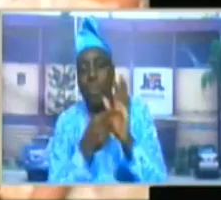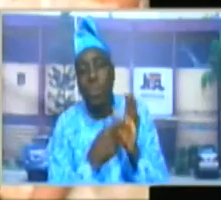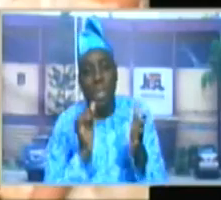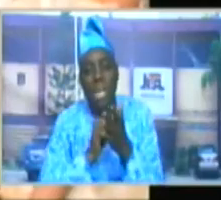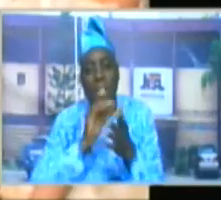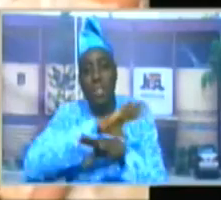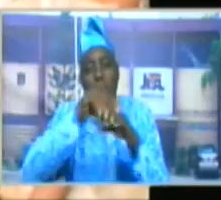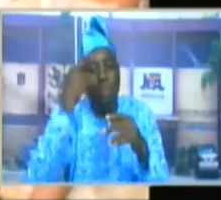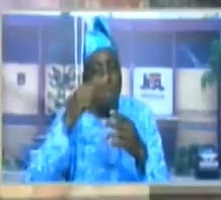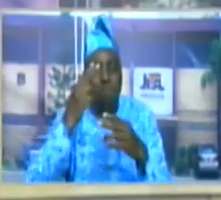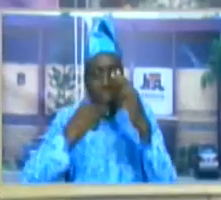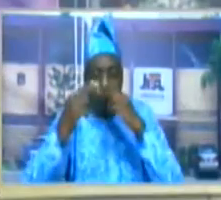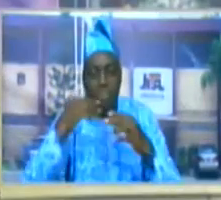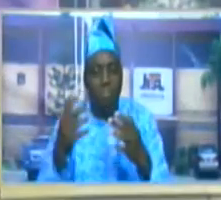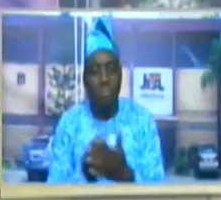News. Oluwaseyi Adeleye.